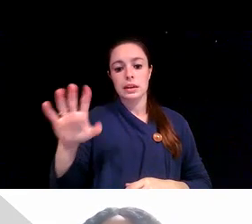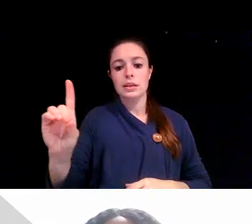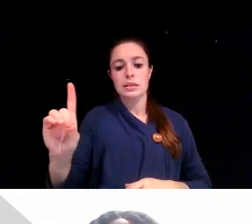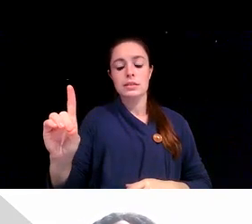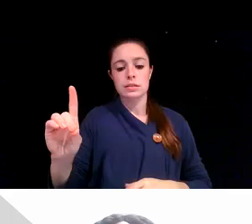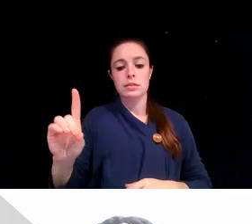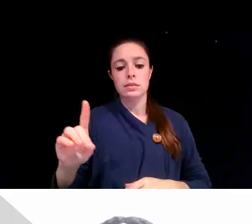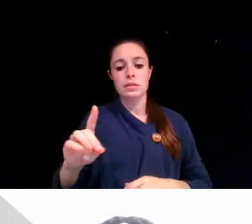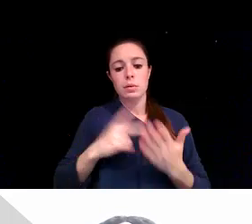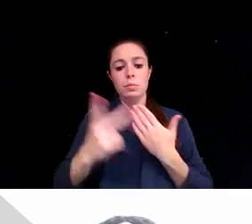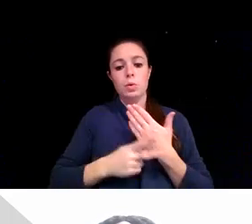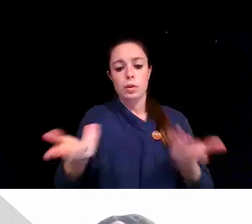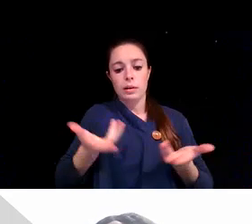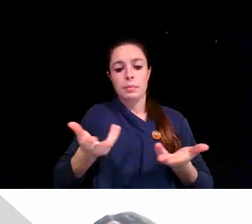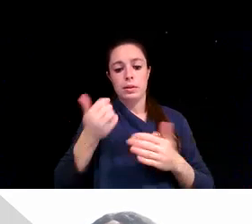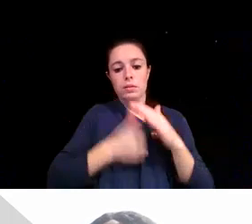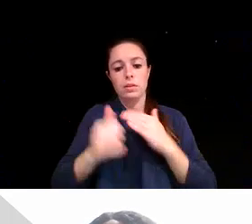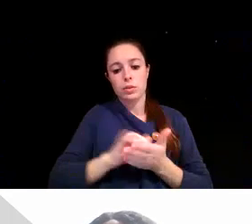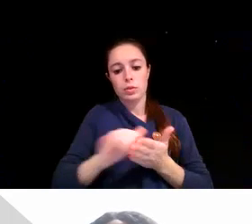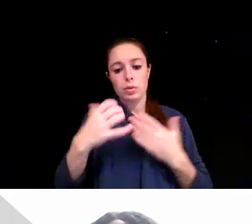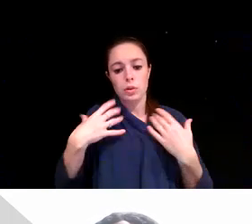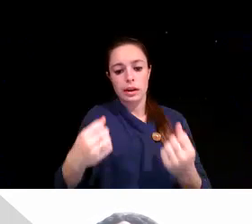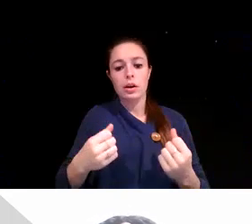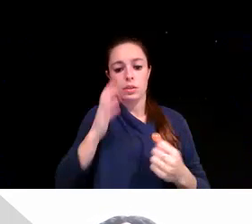It covers essential health benefits,